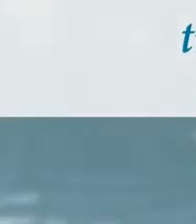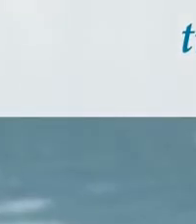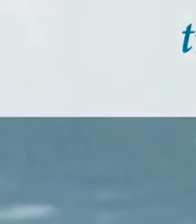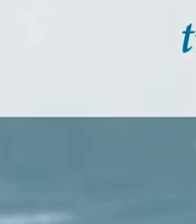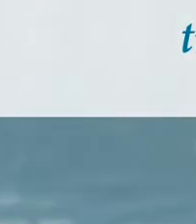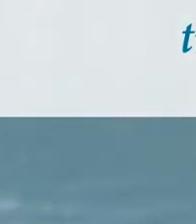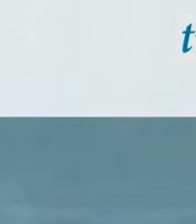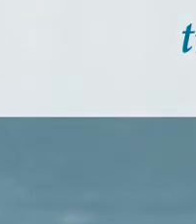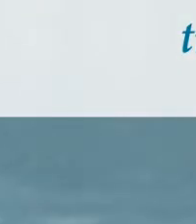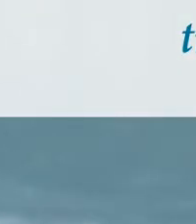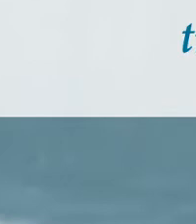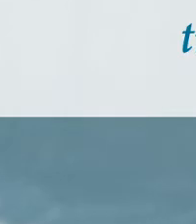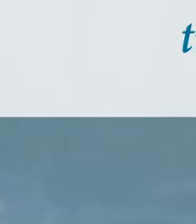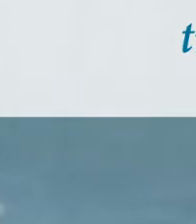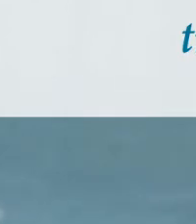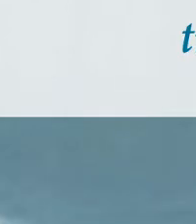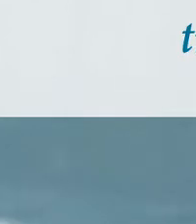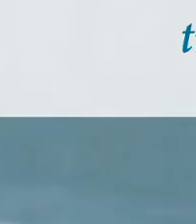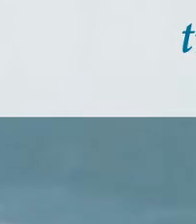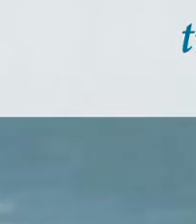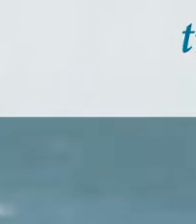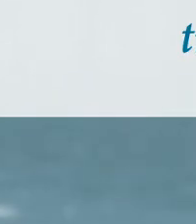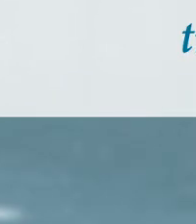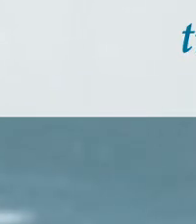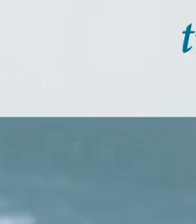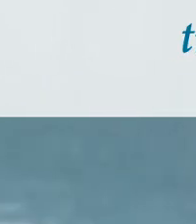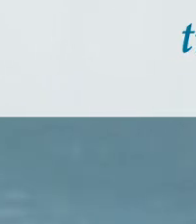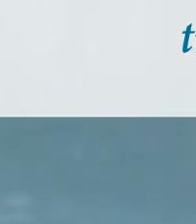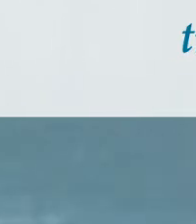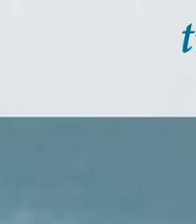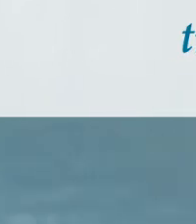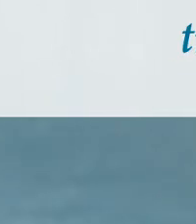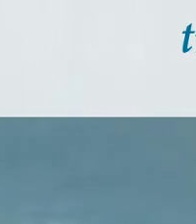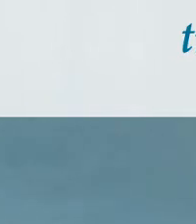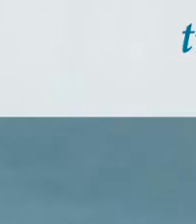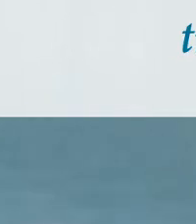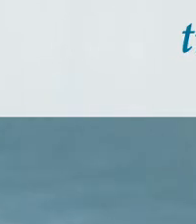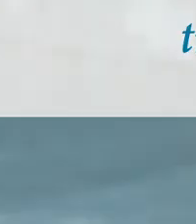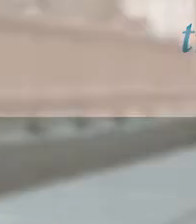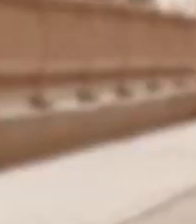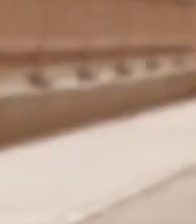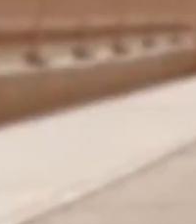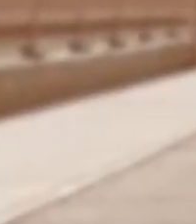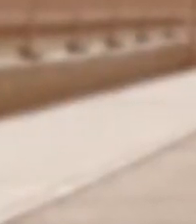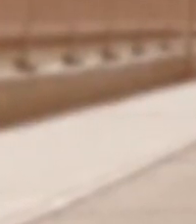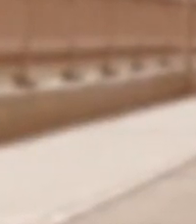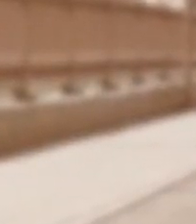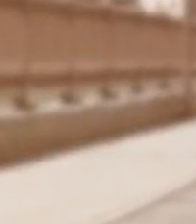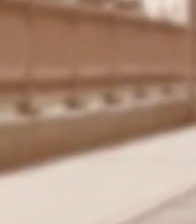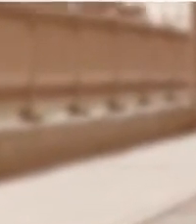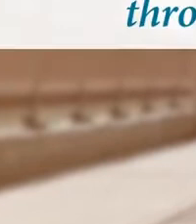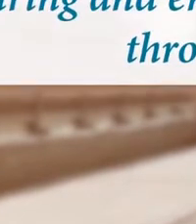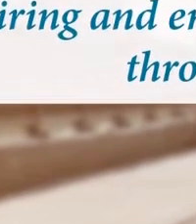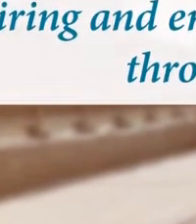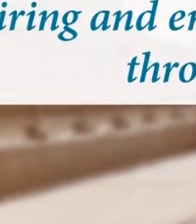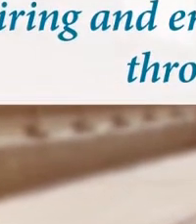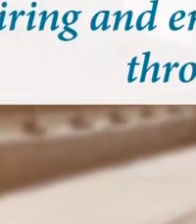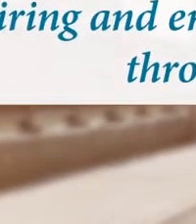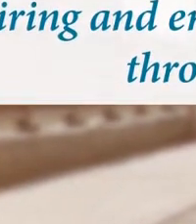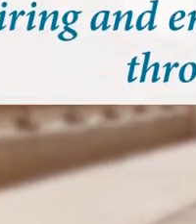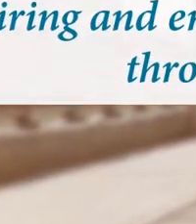by love, peace, and compassion. And our mission statement. Together, we are a